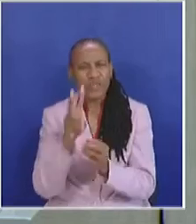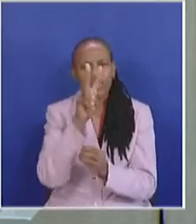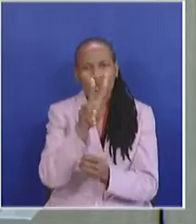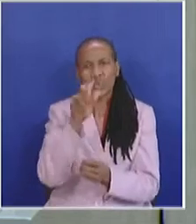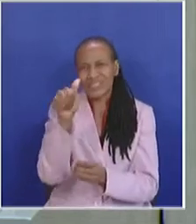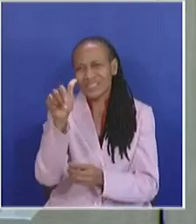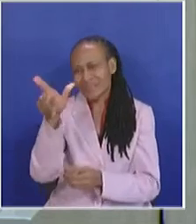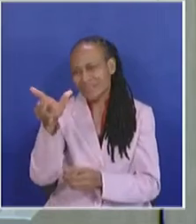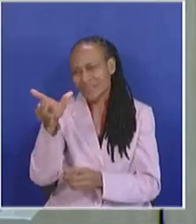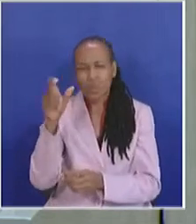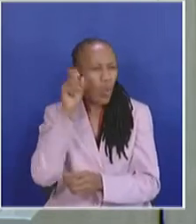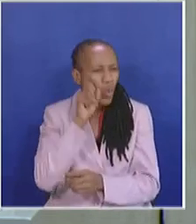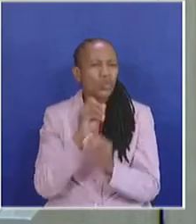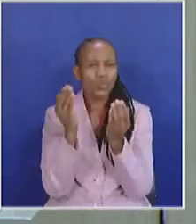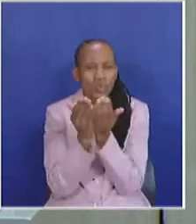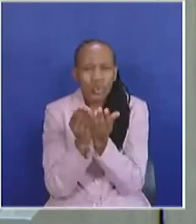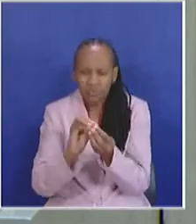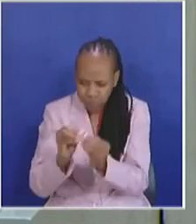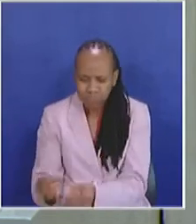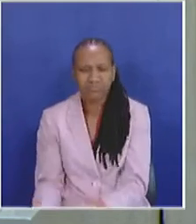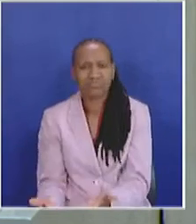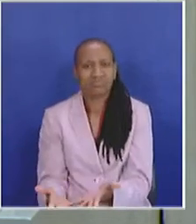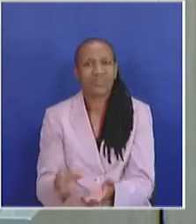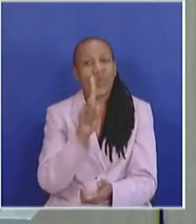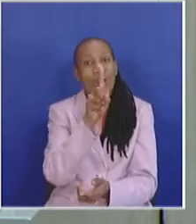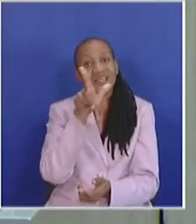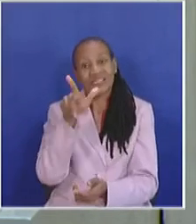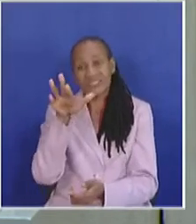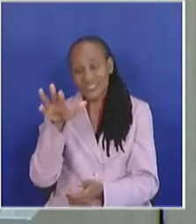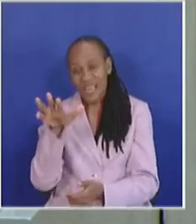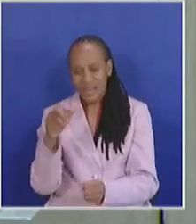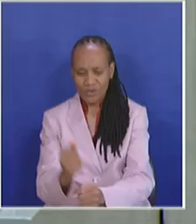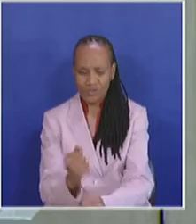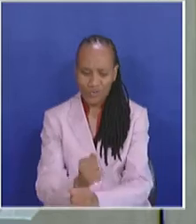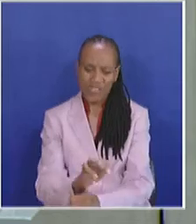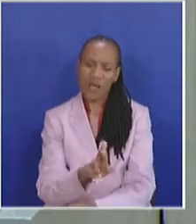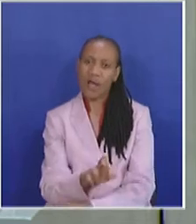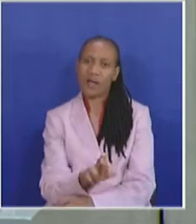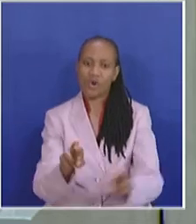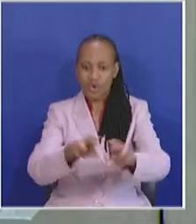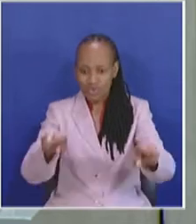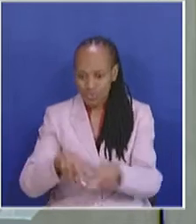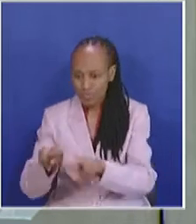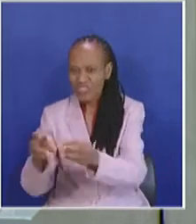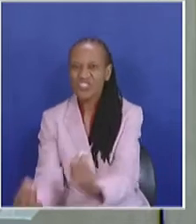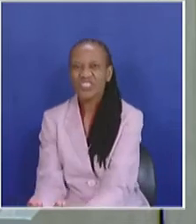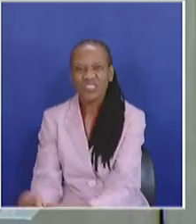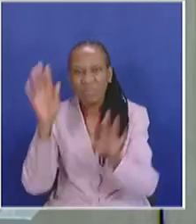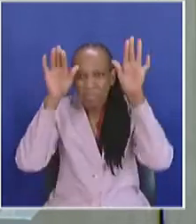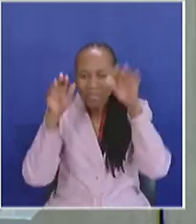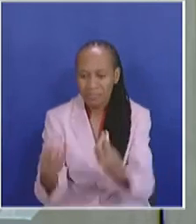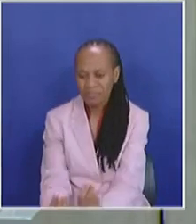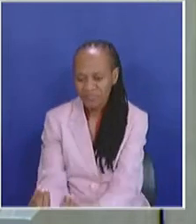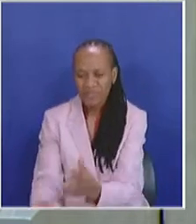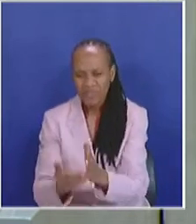267 old schools, 1,079 grade R classrooms for our little ones, development